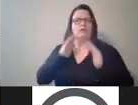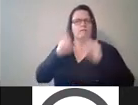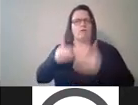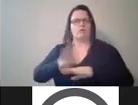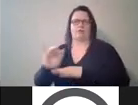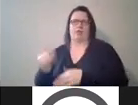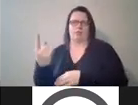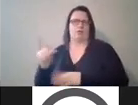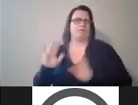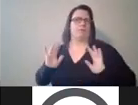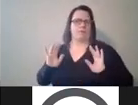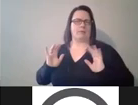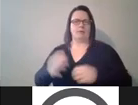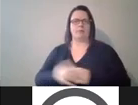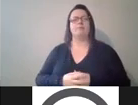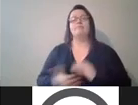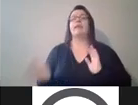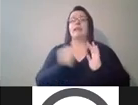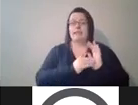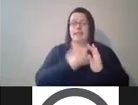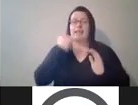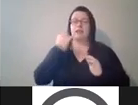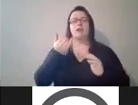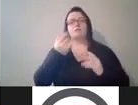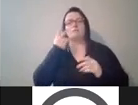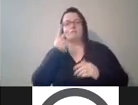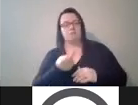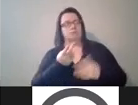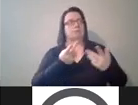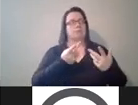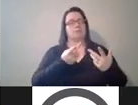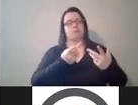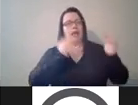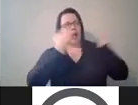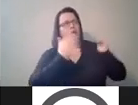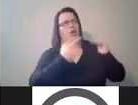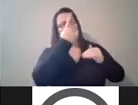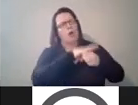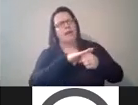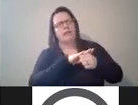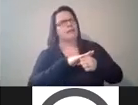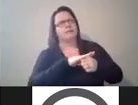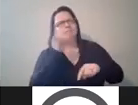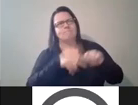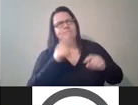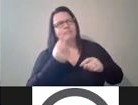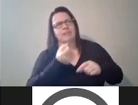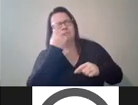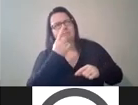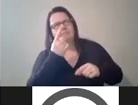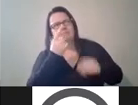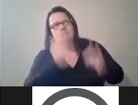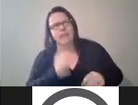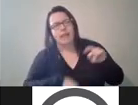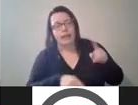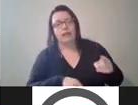And even if, again, we find that an adult is lacking capacity in one area, our care plans and